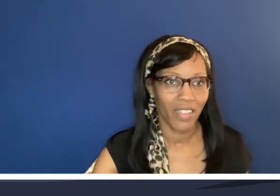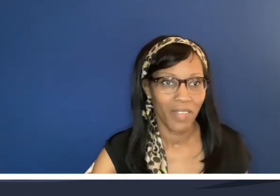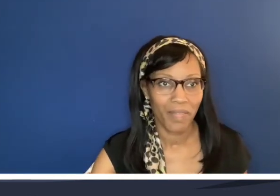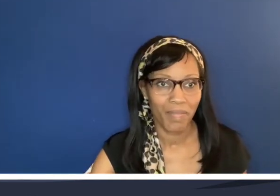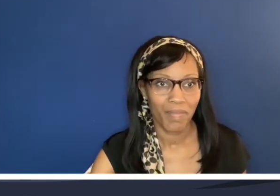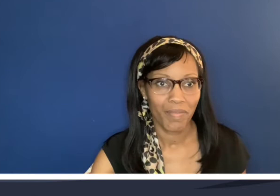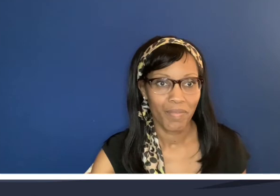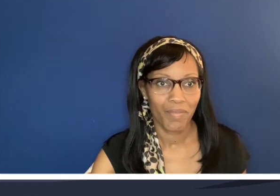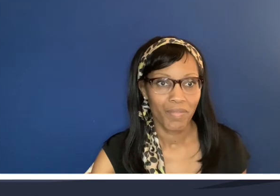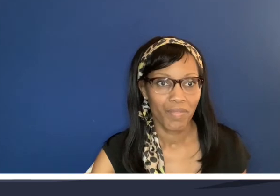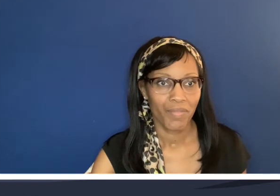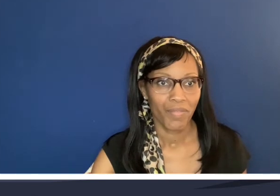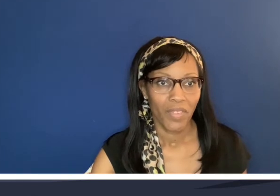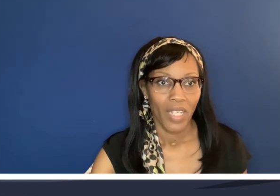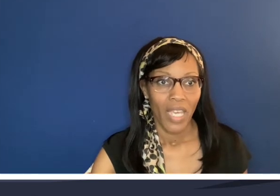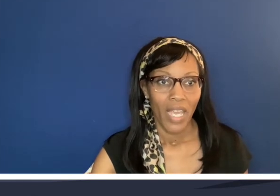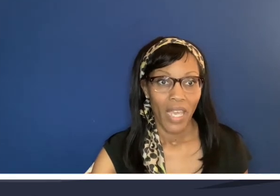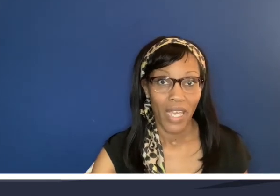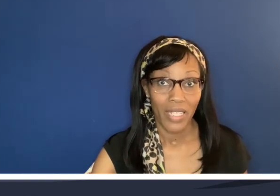Good.